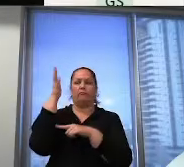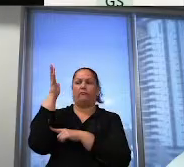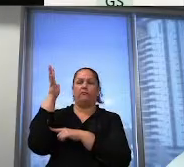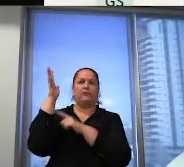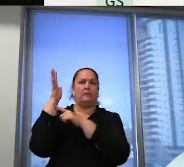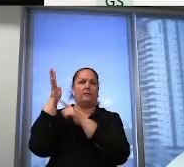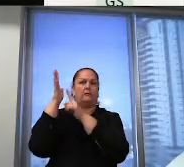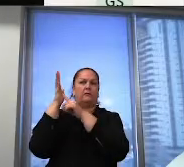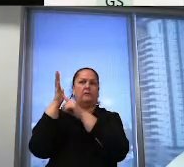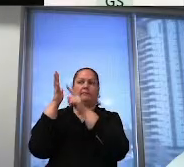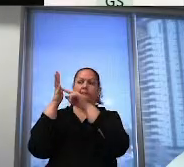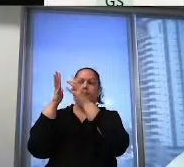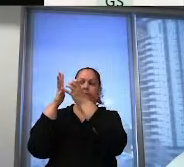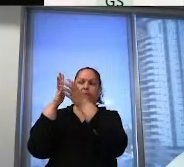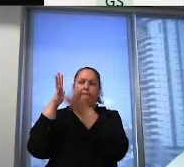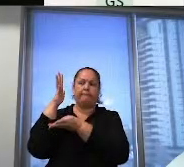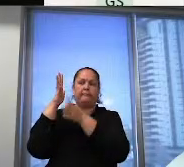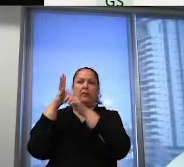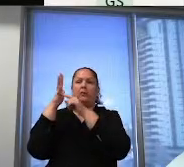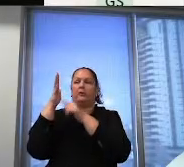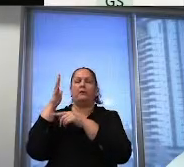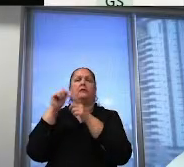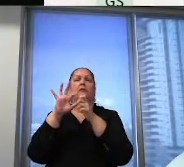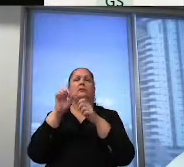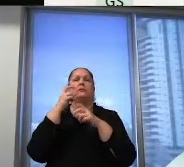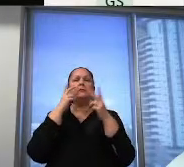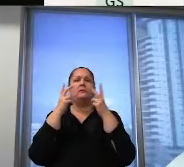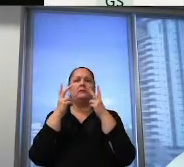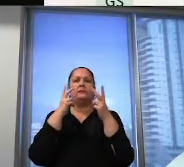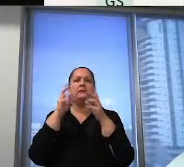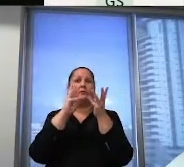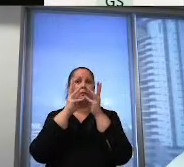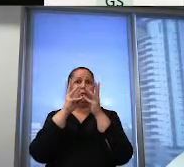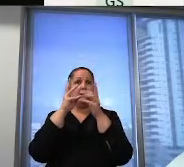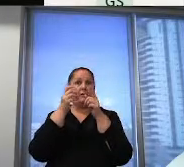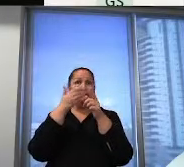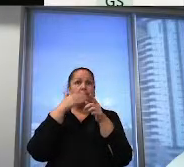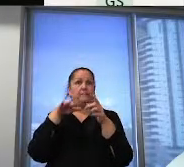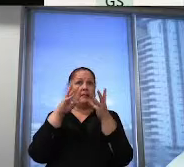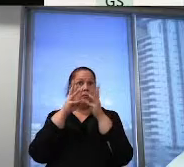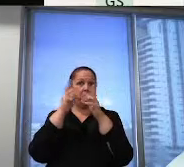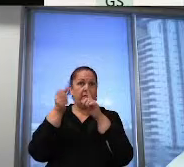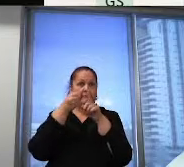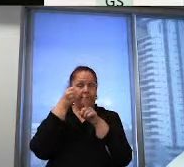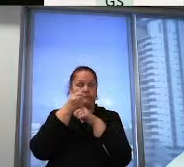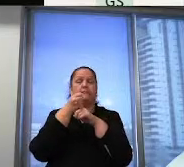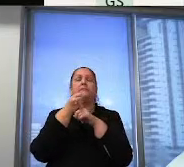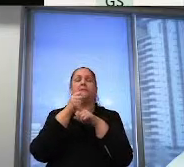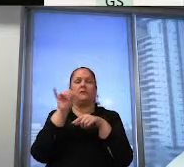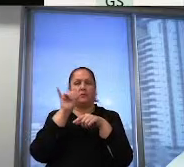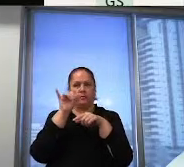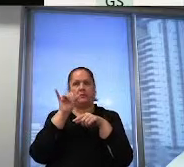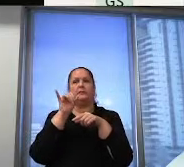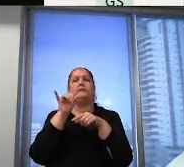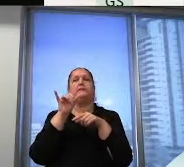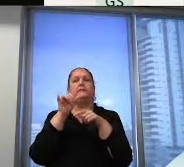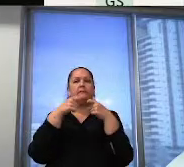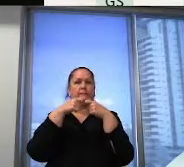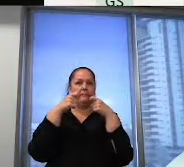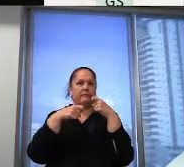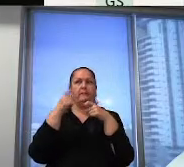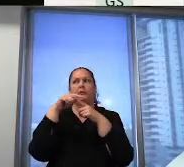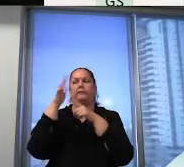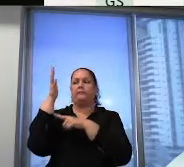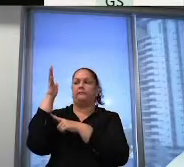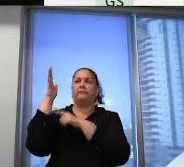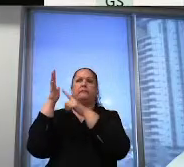the vegetation. What also happens, we see a lot, is in when weather occurs, that also attributes